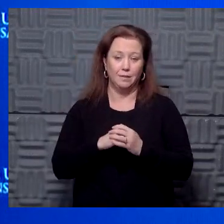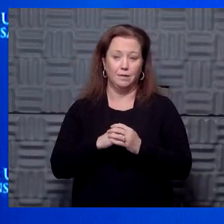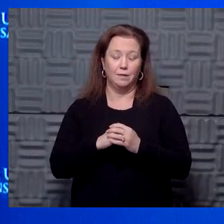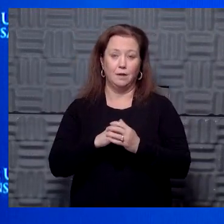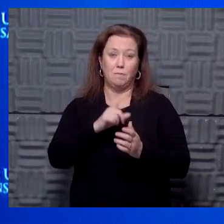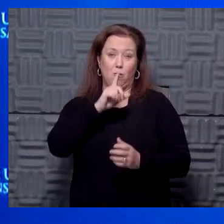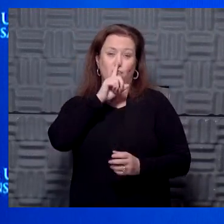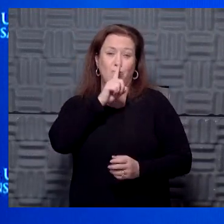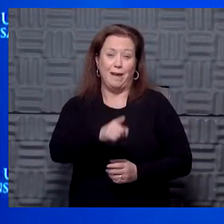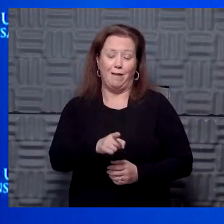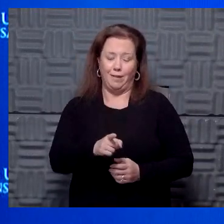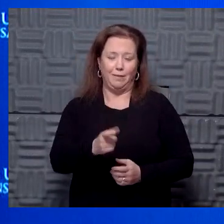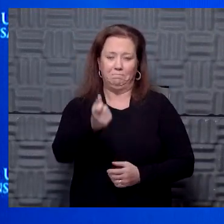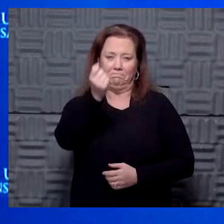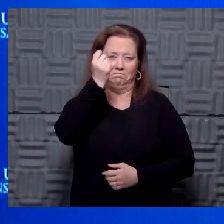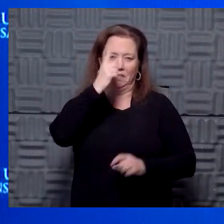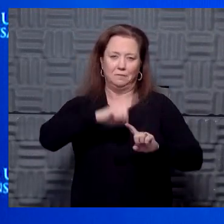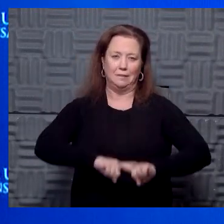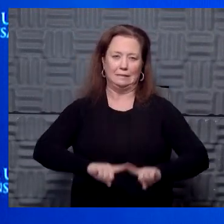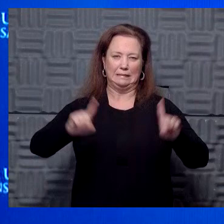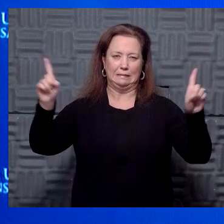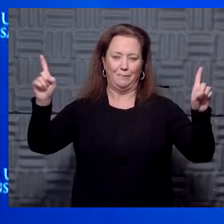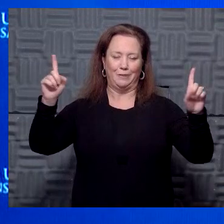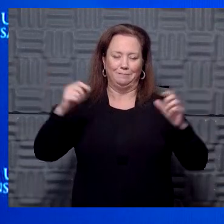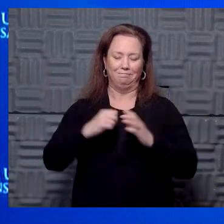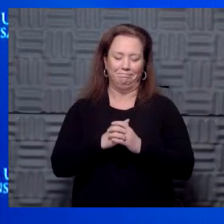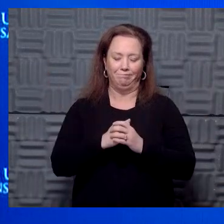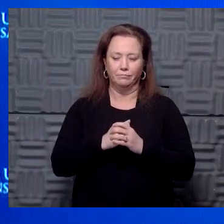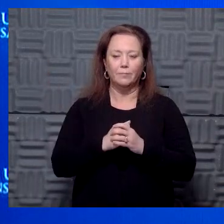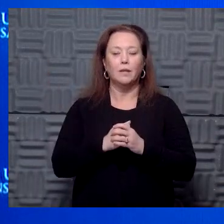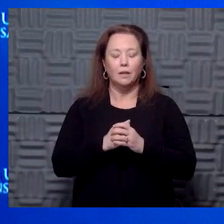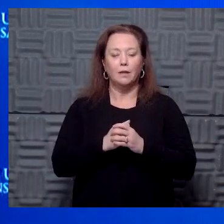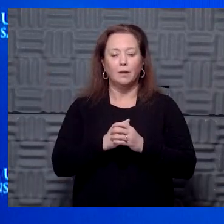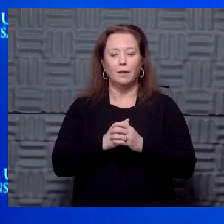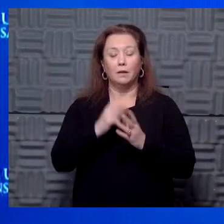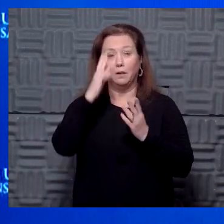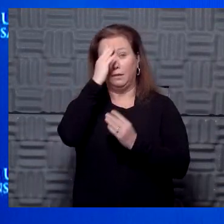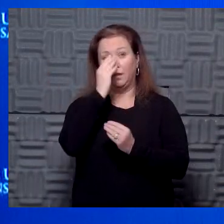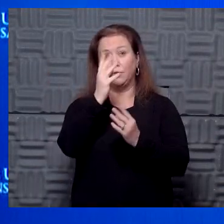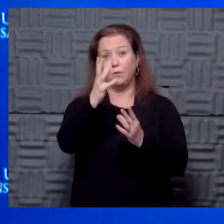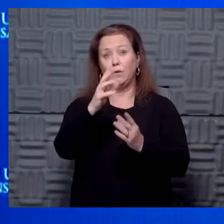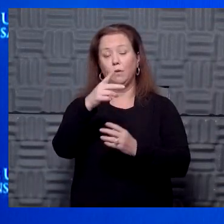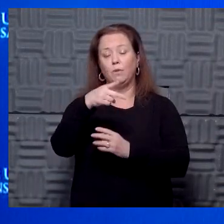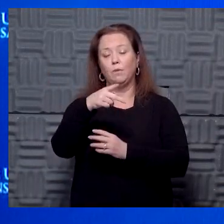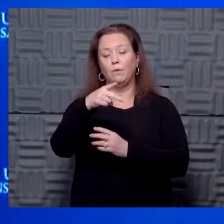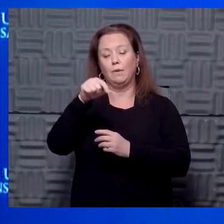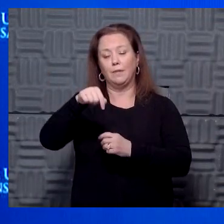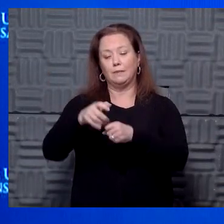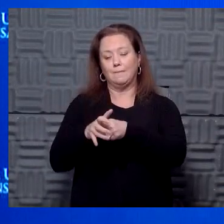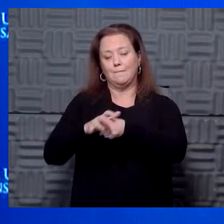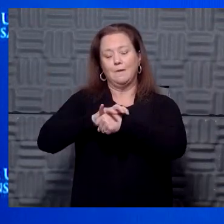a reality is a much different story. And I will say to you that I think the pandemic,